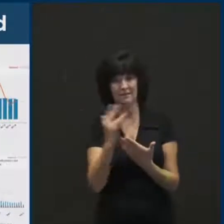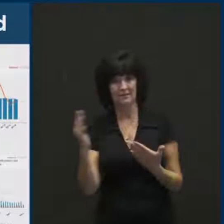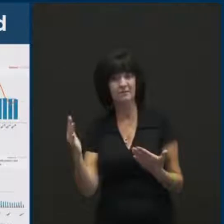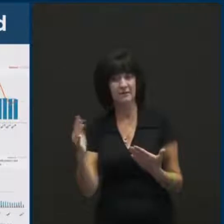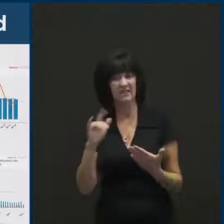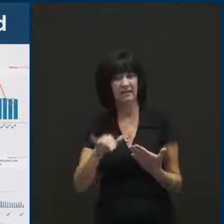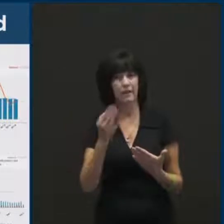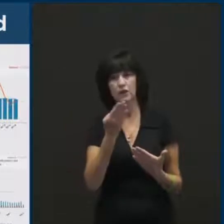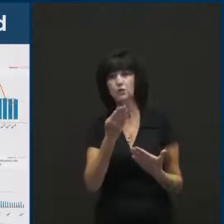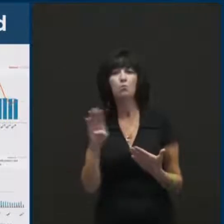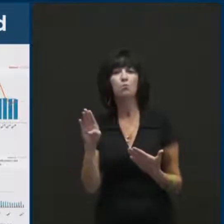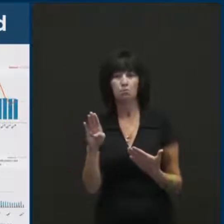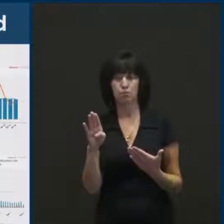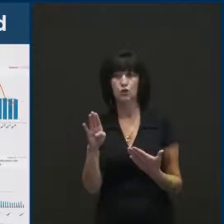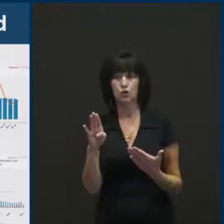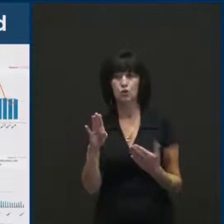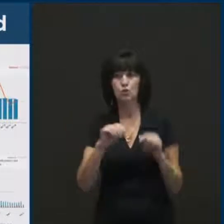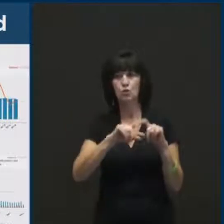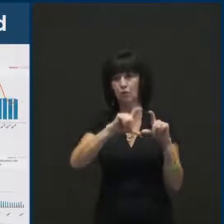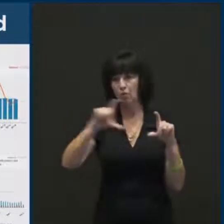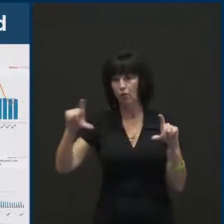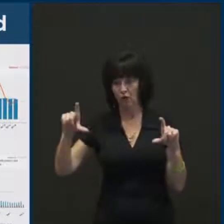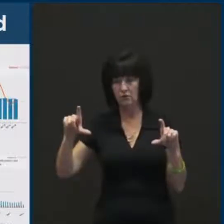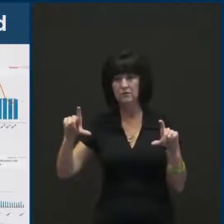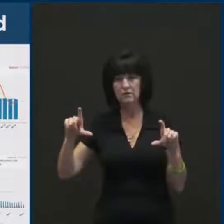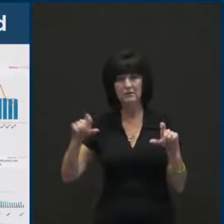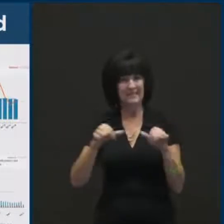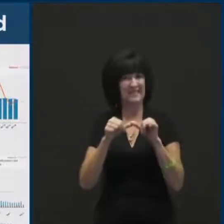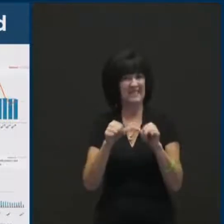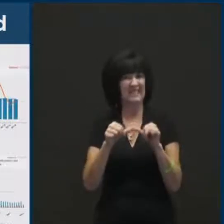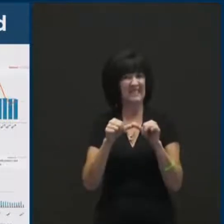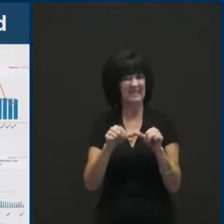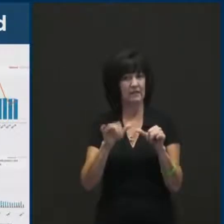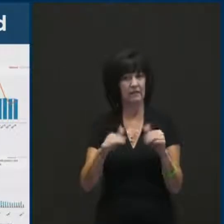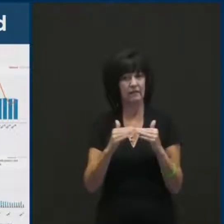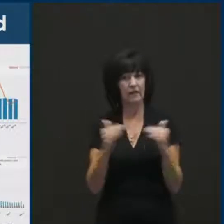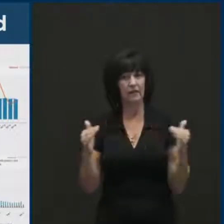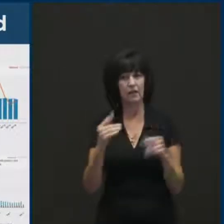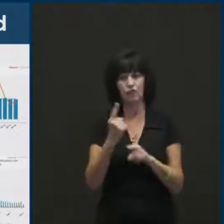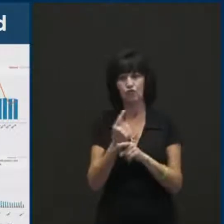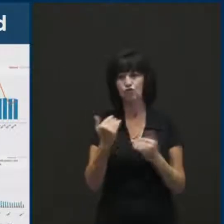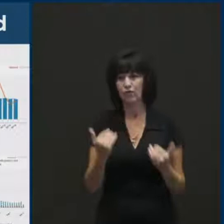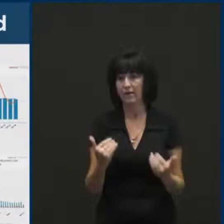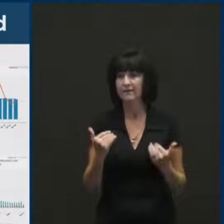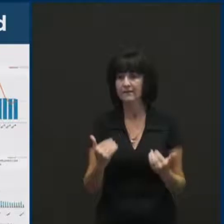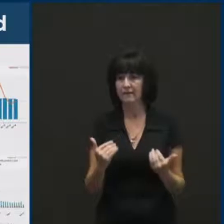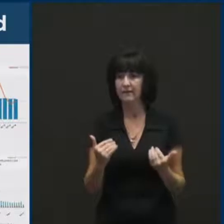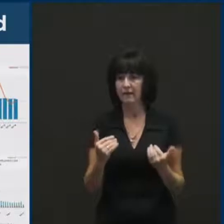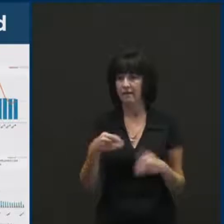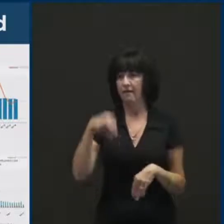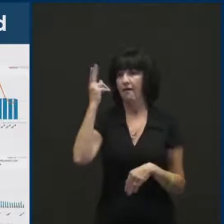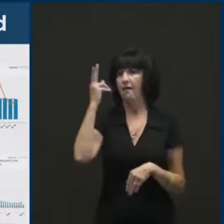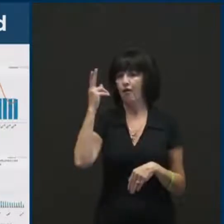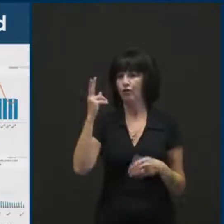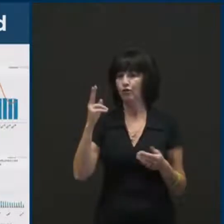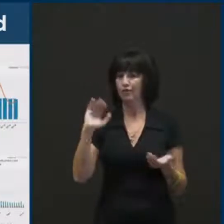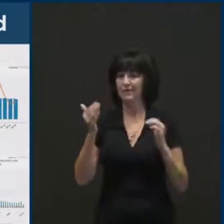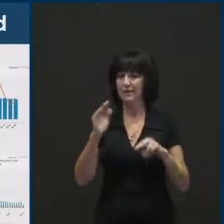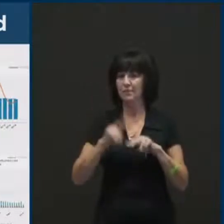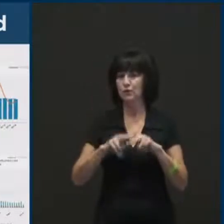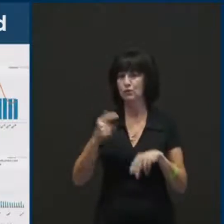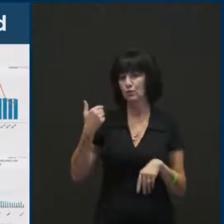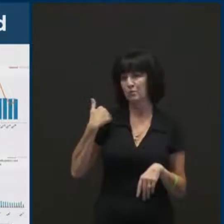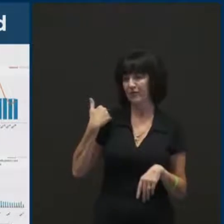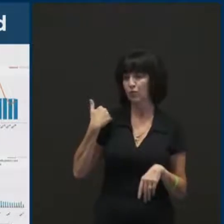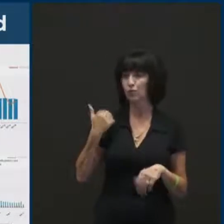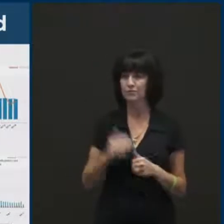pretty consistent. And it's consistently at a level right now where we're higher than we want to be. So on the bottom, you can